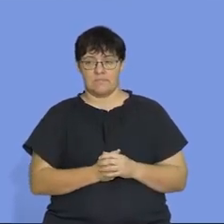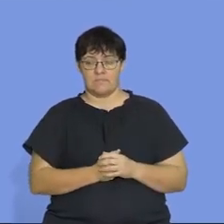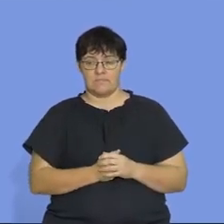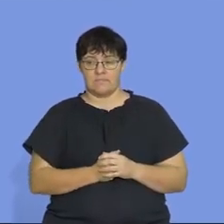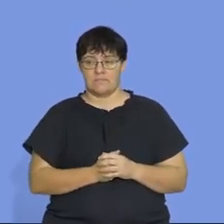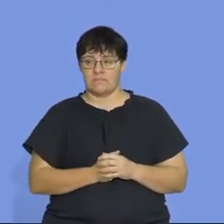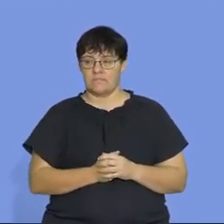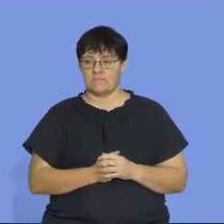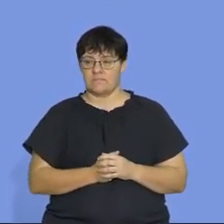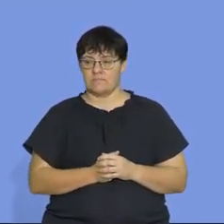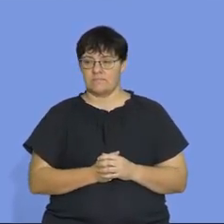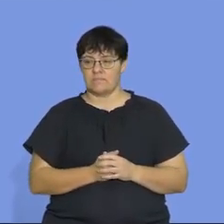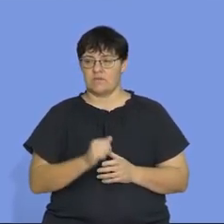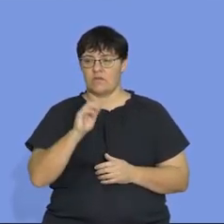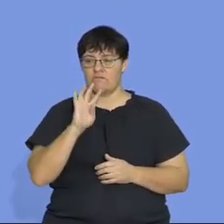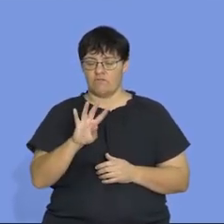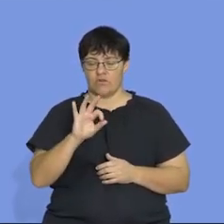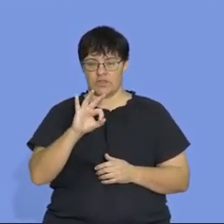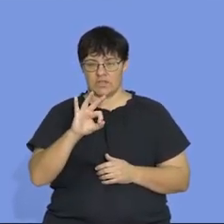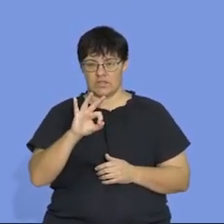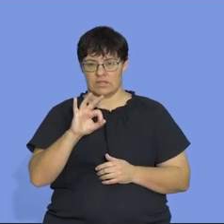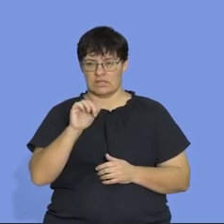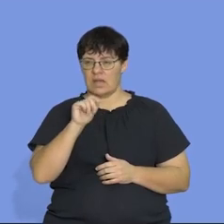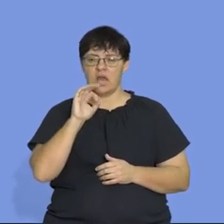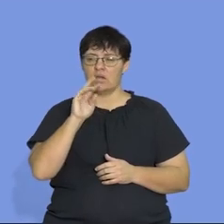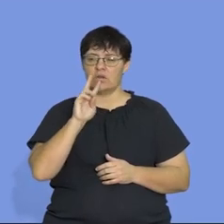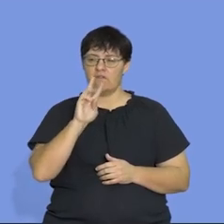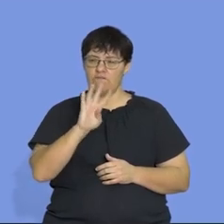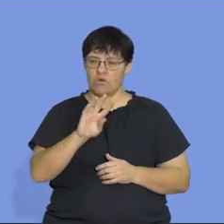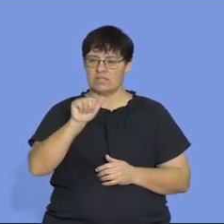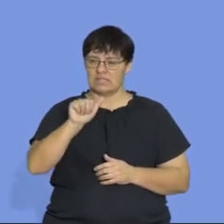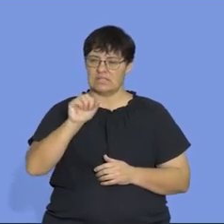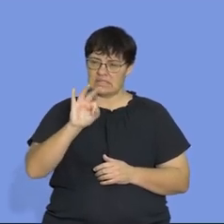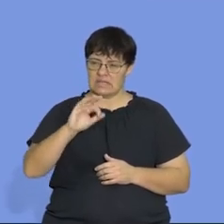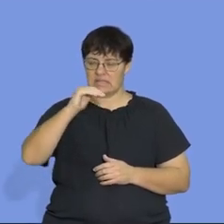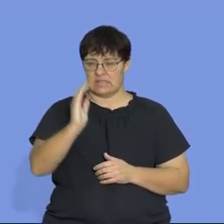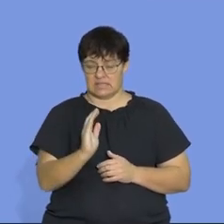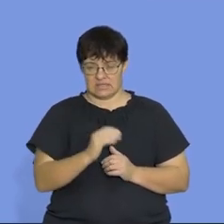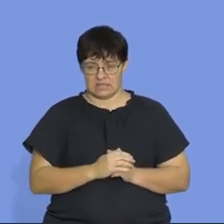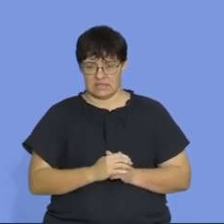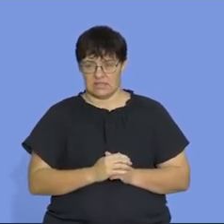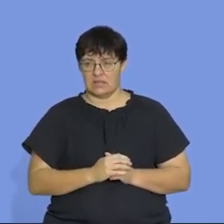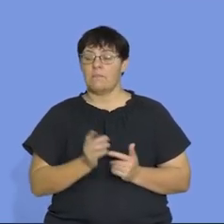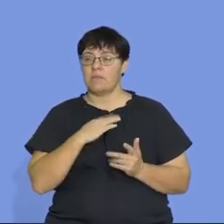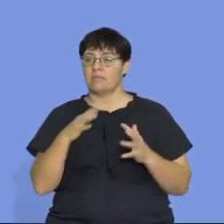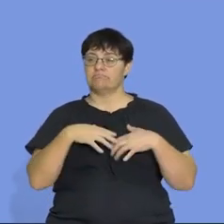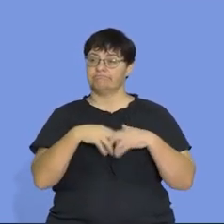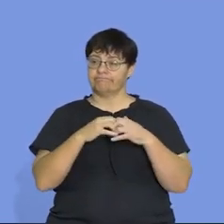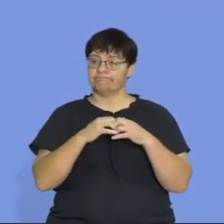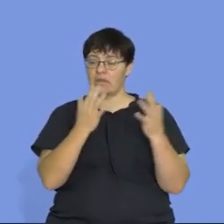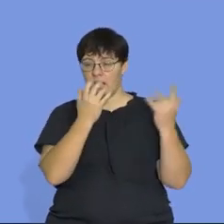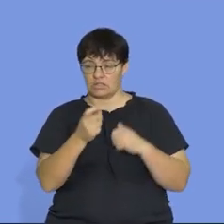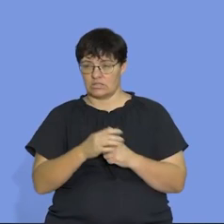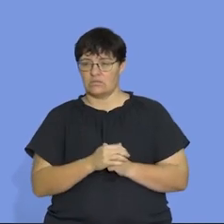that's 463. 463 kilojoules per mole. So if we also do that calculation, what do we